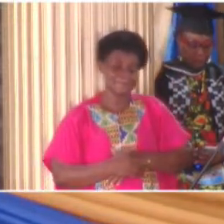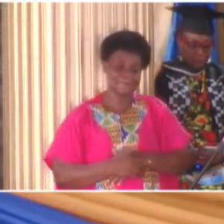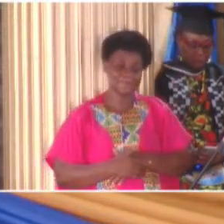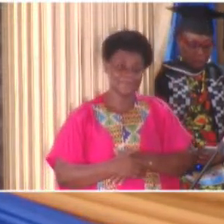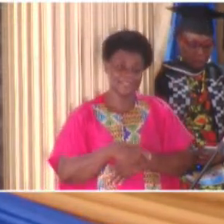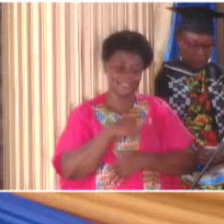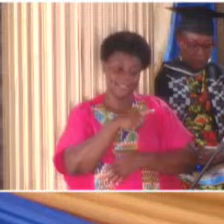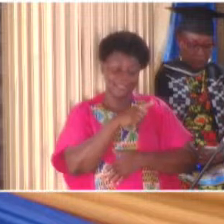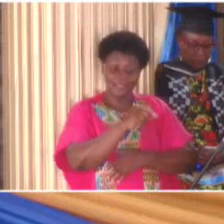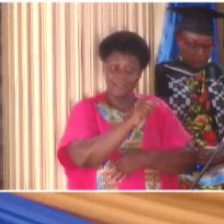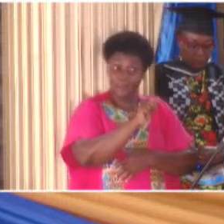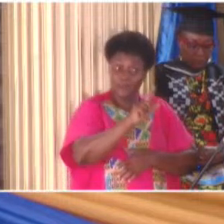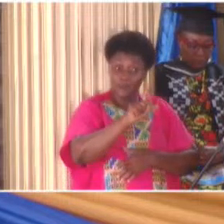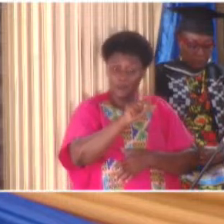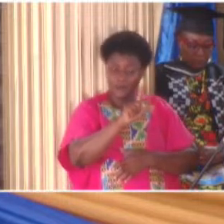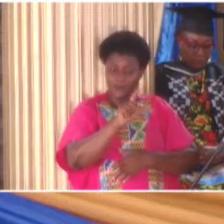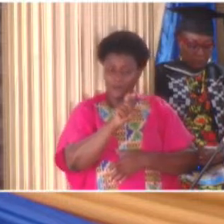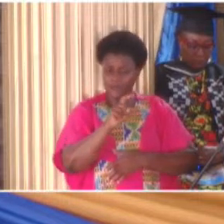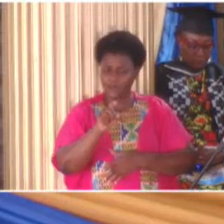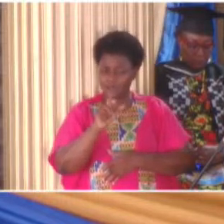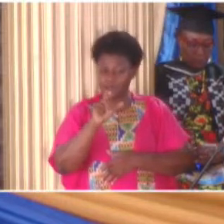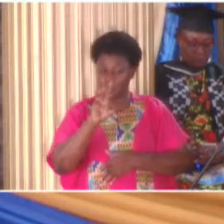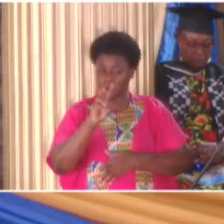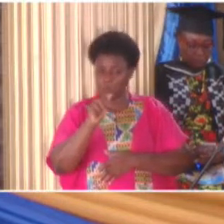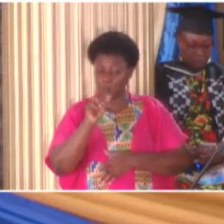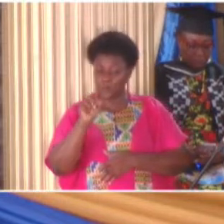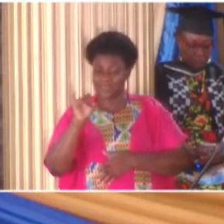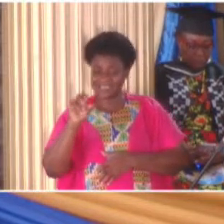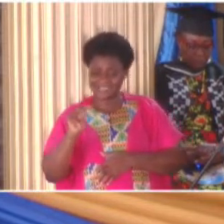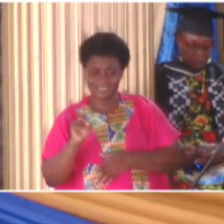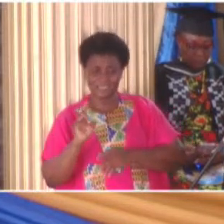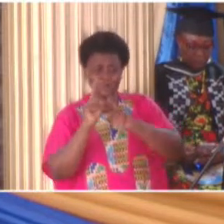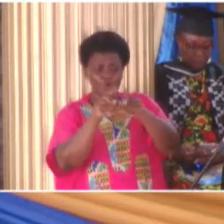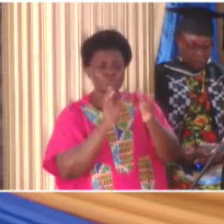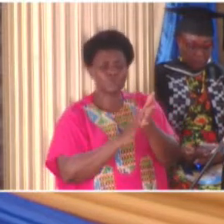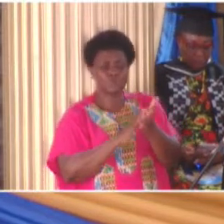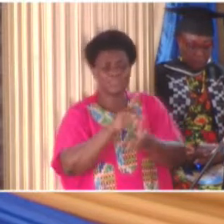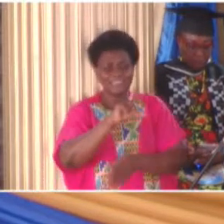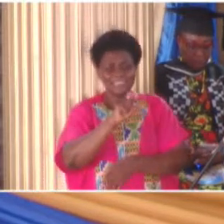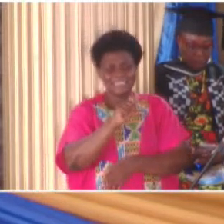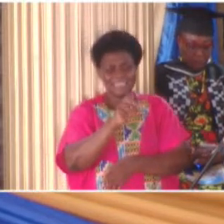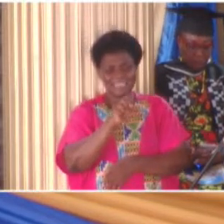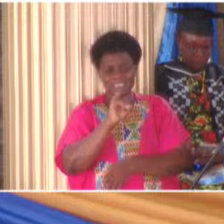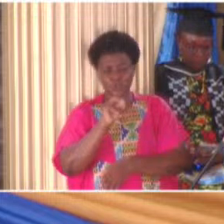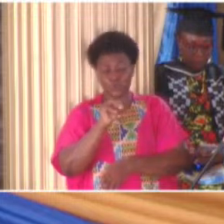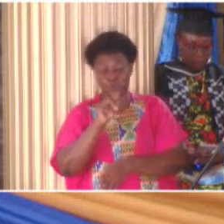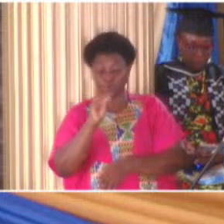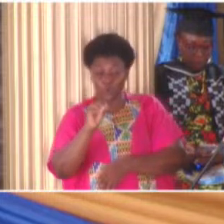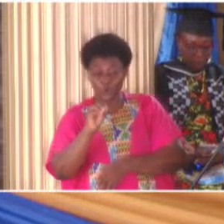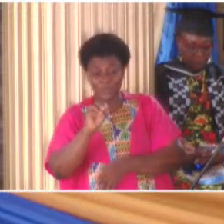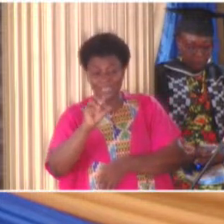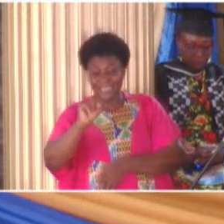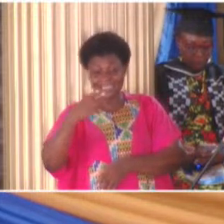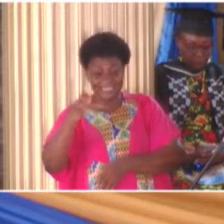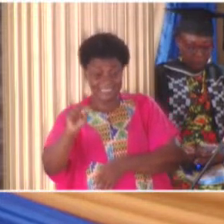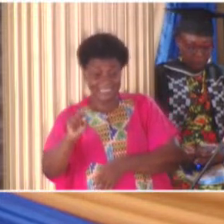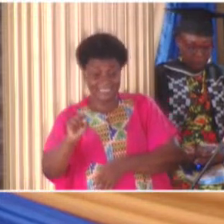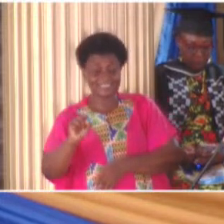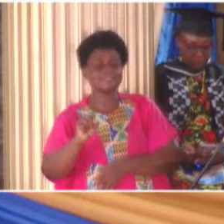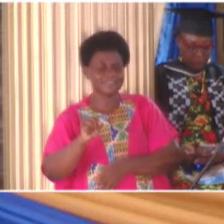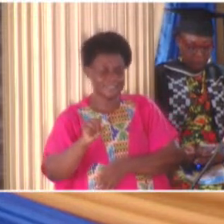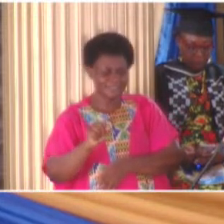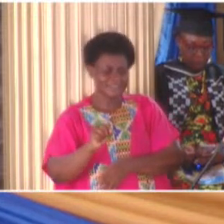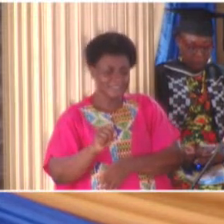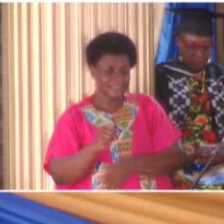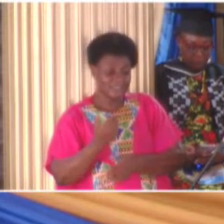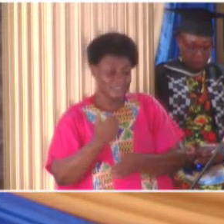Al Wasiu Abubakari attended Lasitolo Senior High School, offered general science electives. He